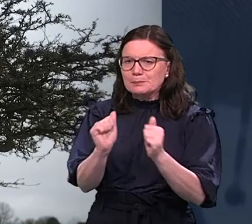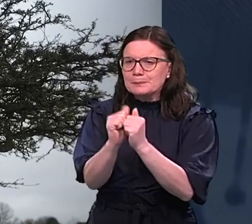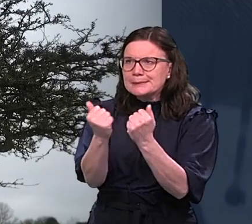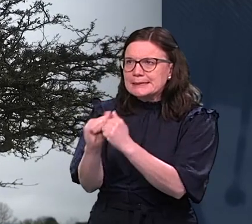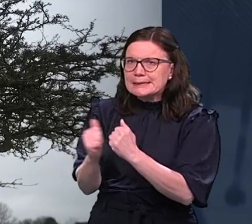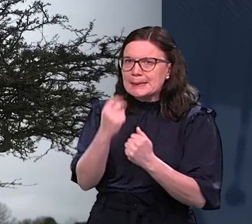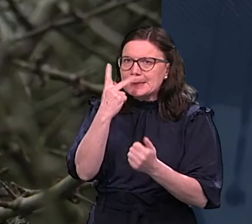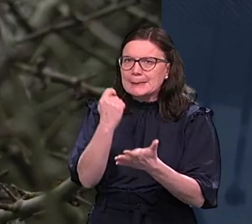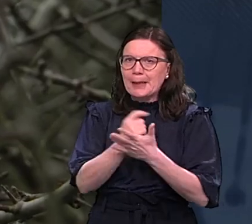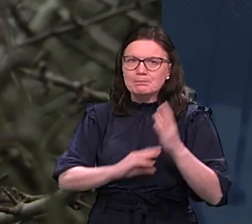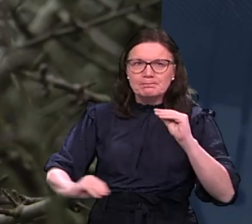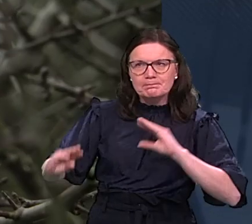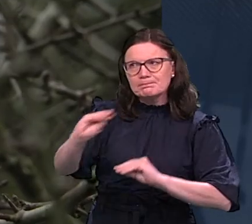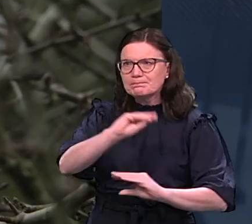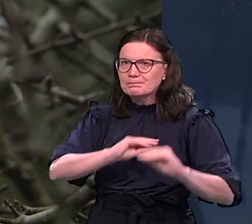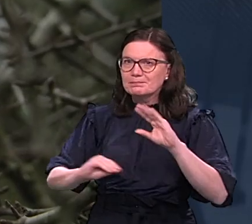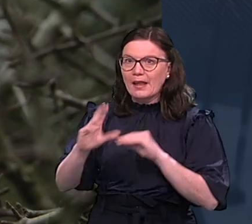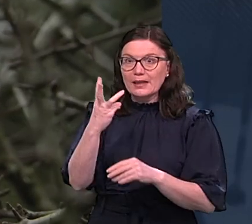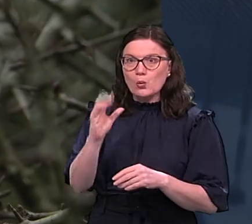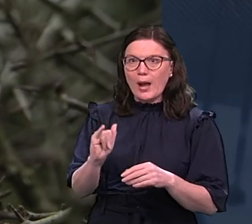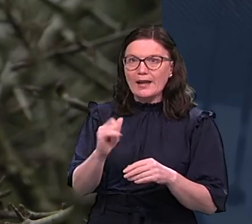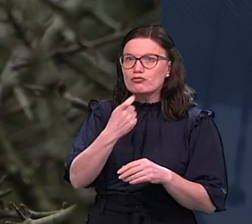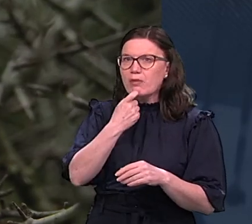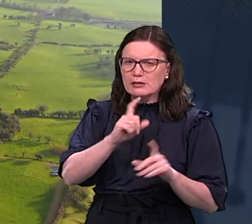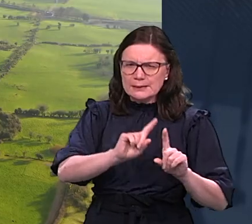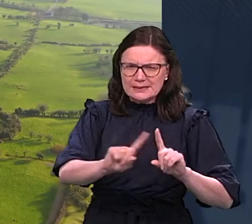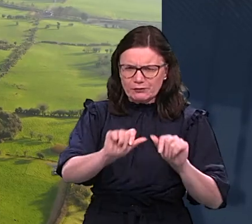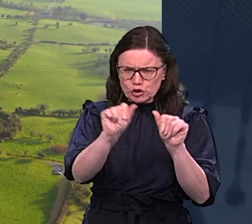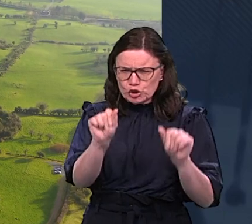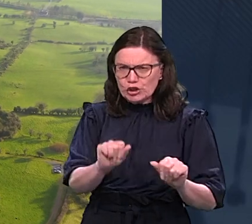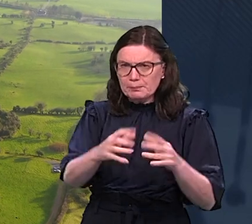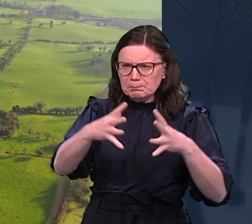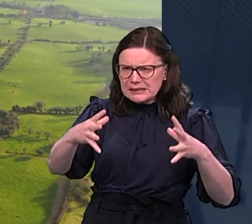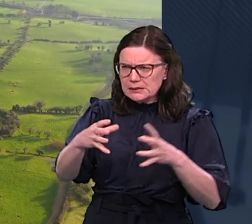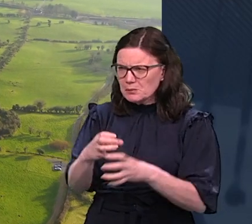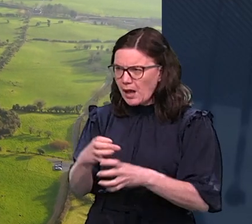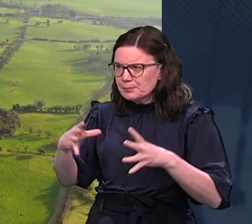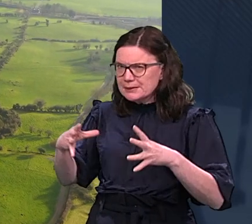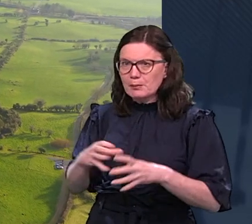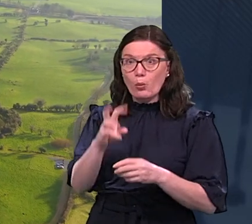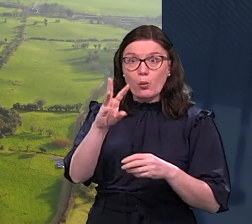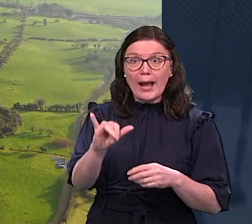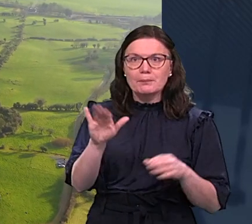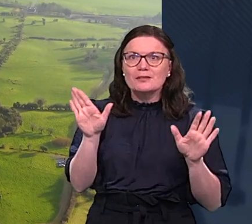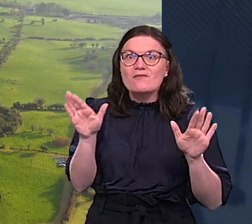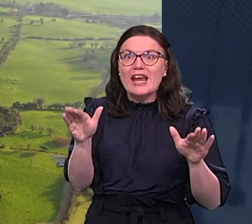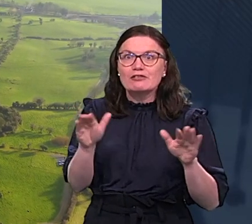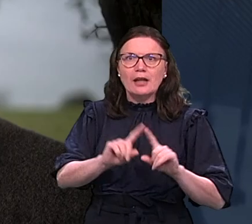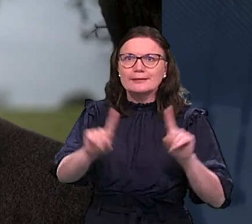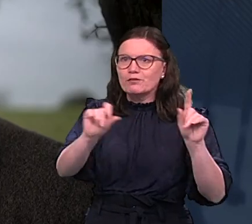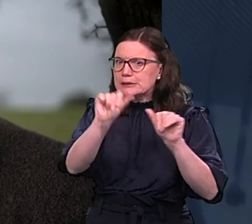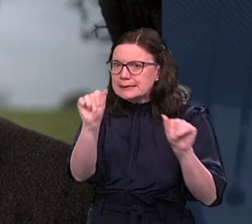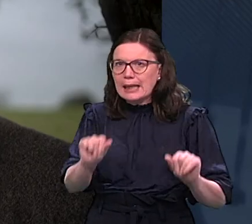nighttime. And that's why the rocks underneath are all different shapes and sizes and all of that, because they're all different shapes and sizes. And I don't know, like the whole